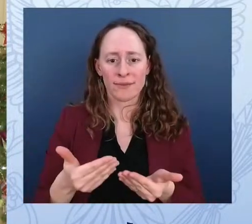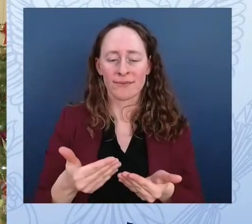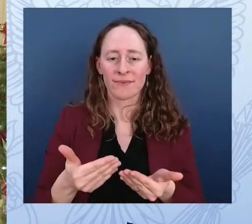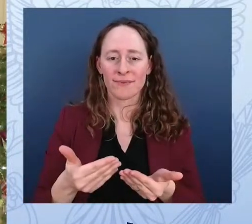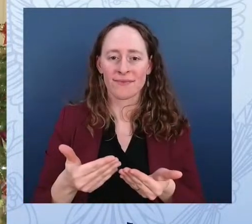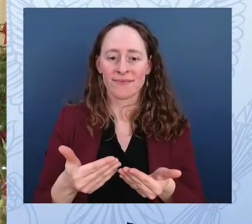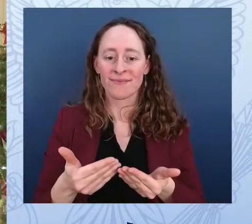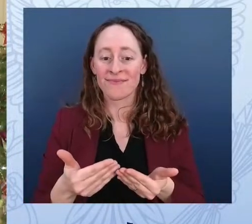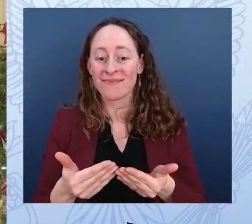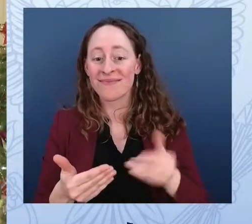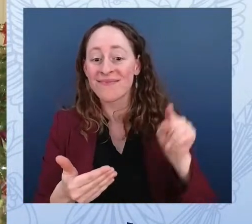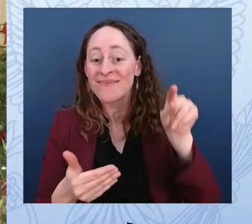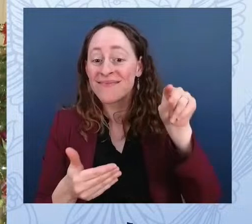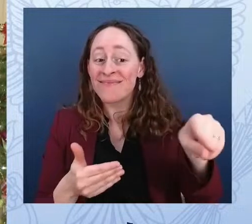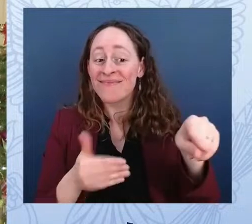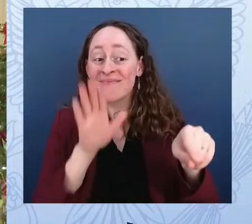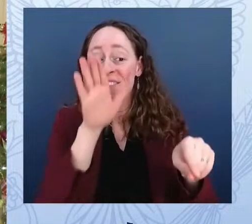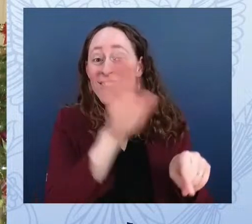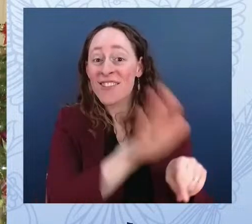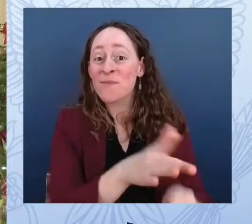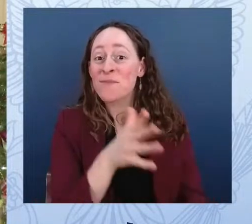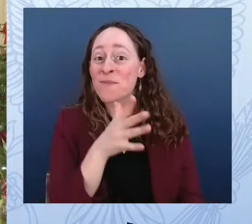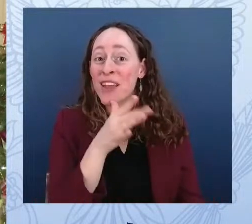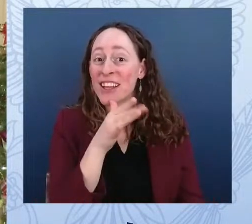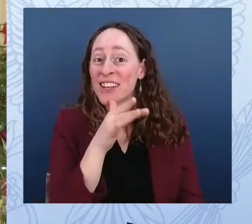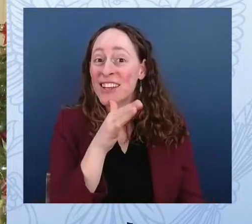are you? Happy birthday.